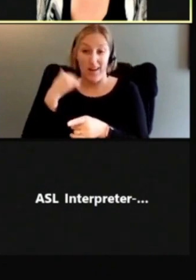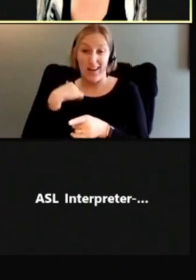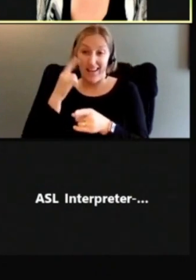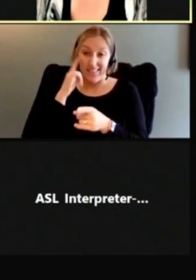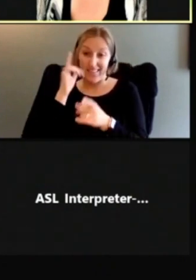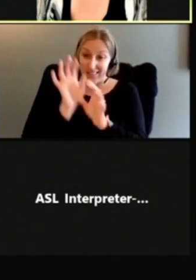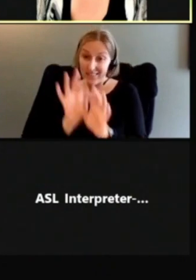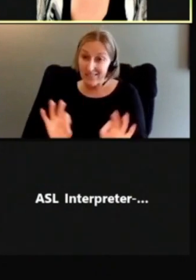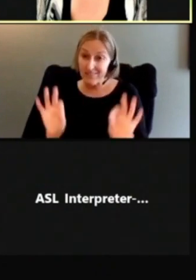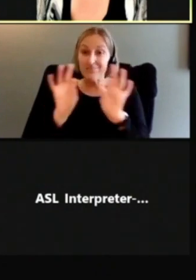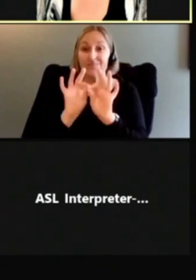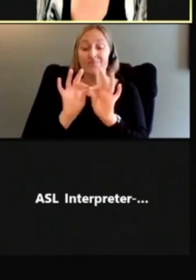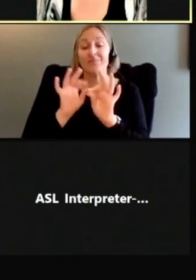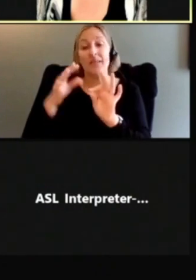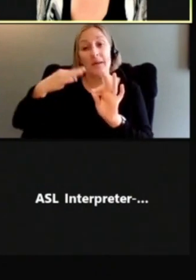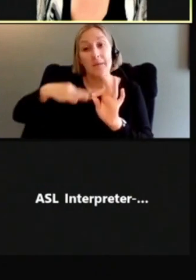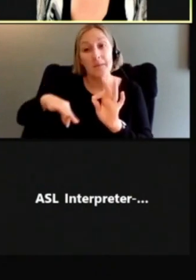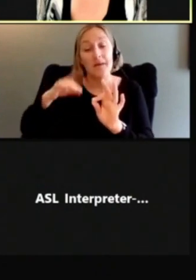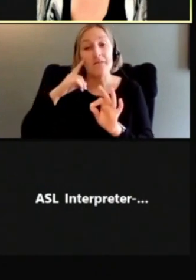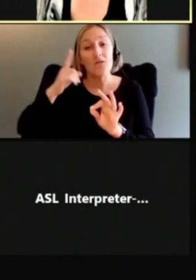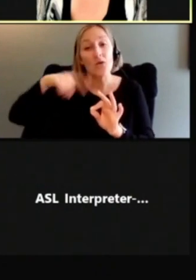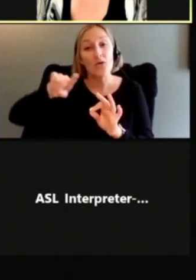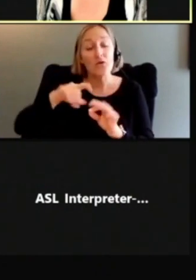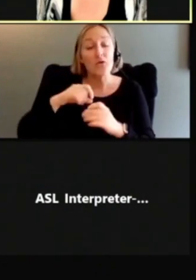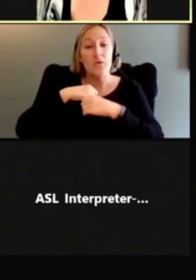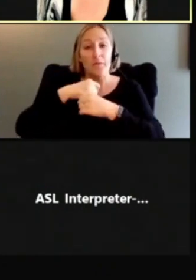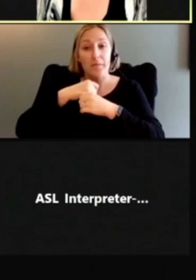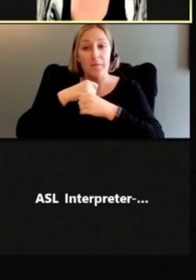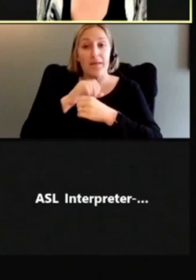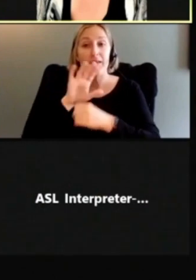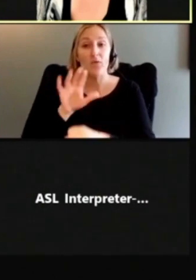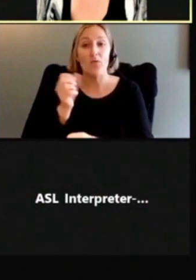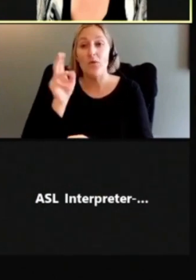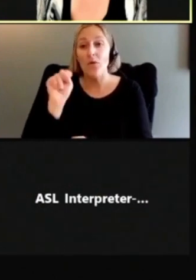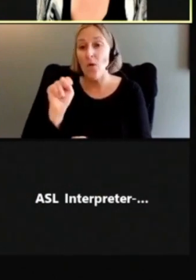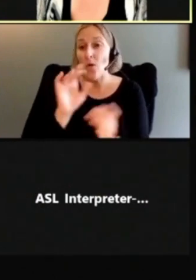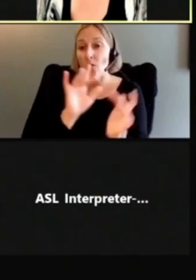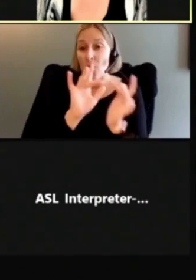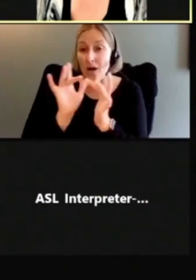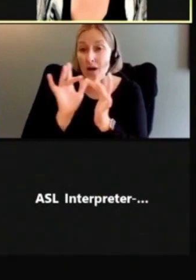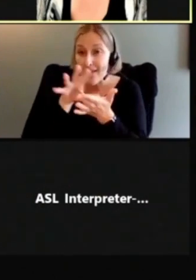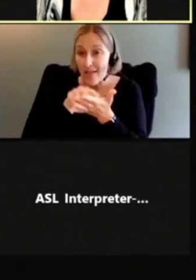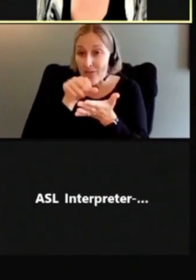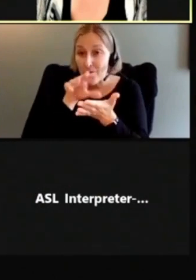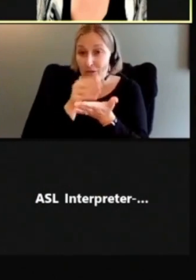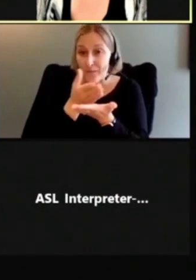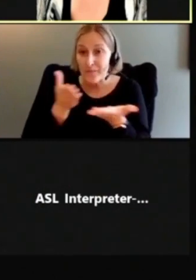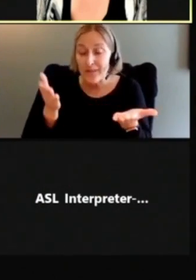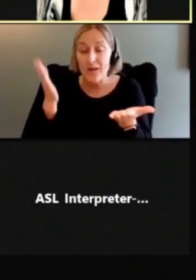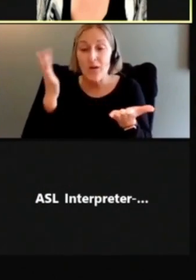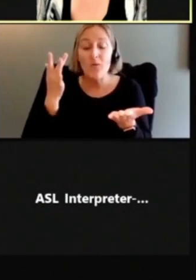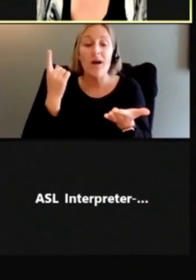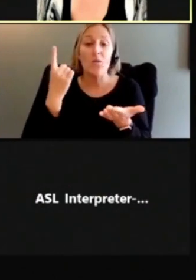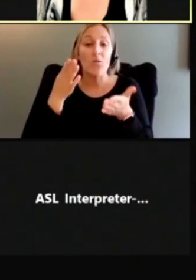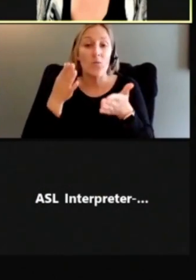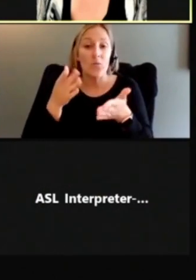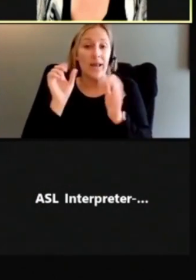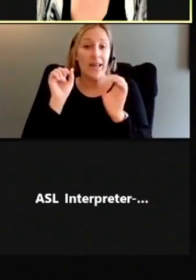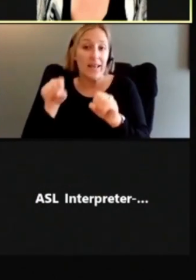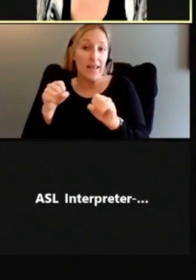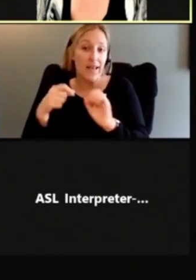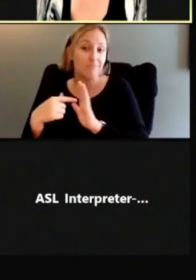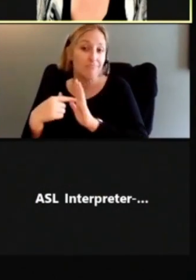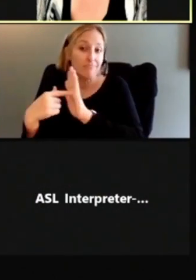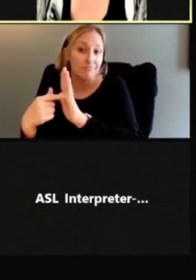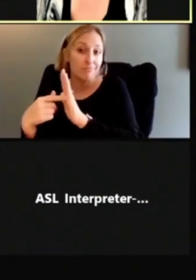your own online learning materials, because one way to sell them to your end user, your patient, or your